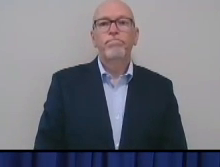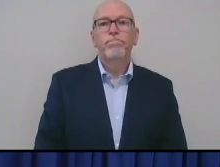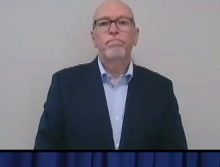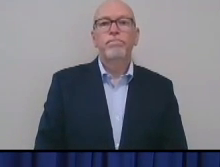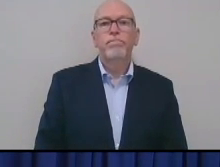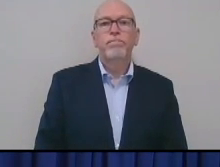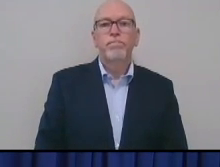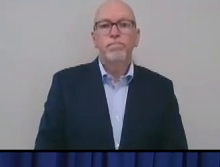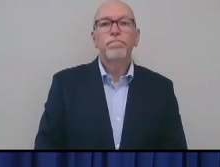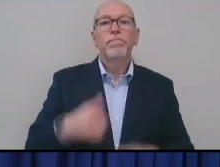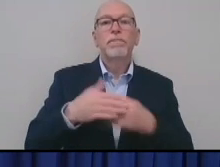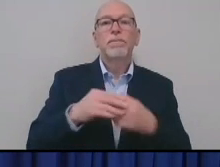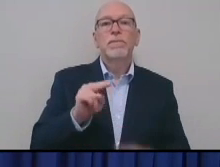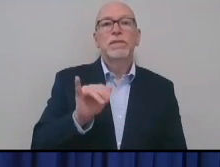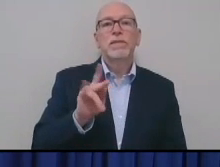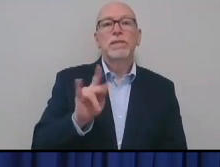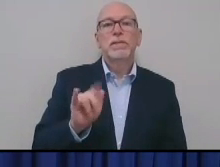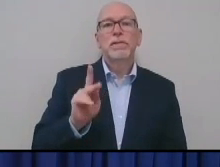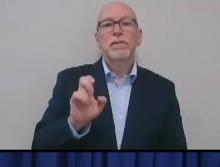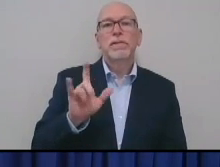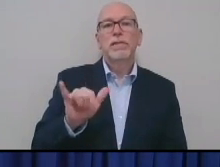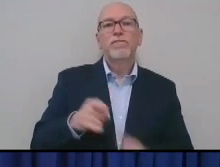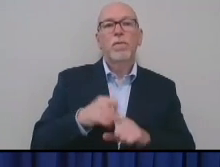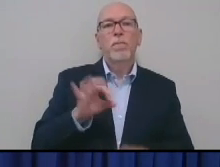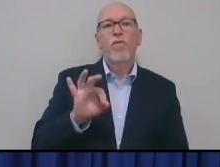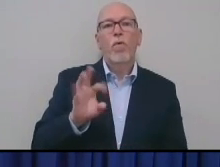Next up is Nikki Kelly of the Fort Wayne Journal-Gazette.